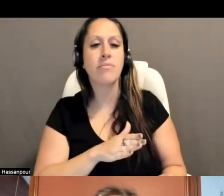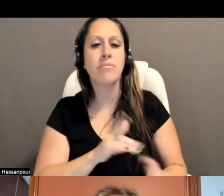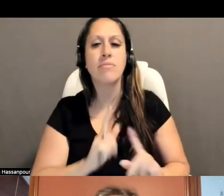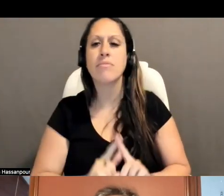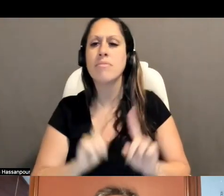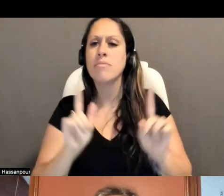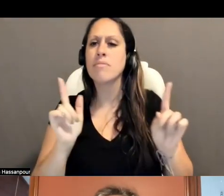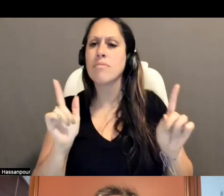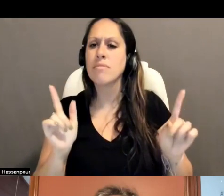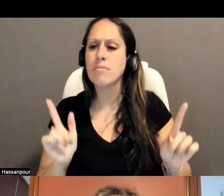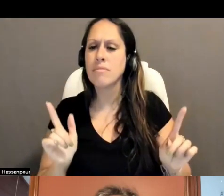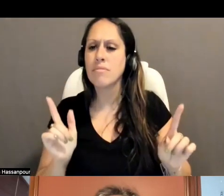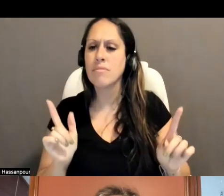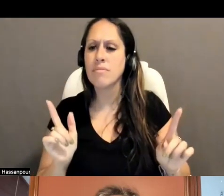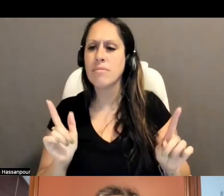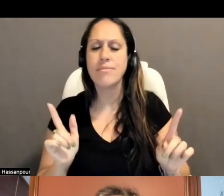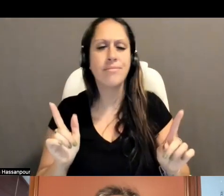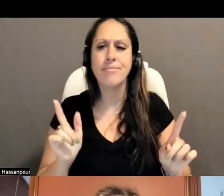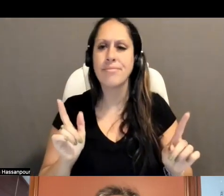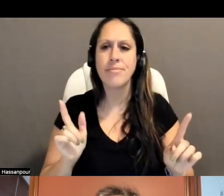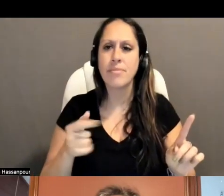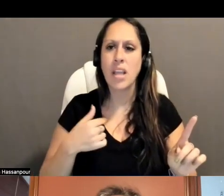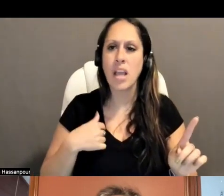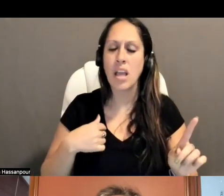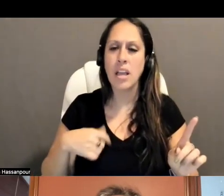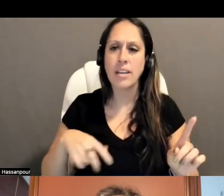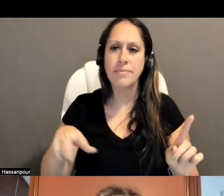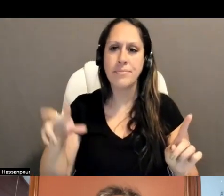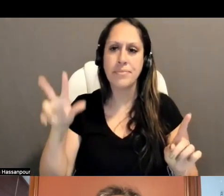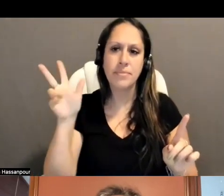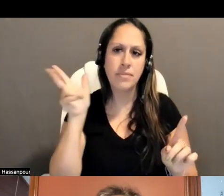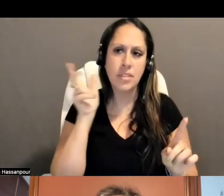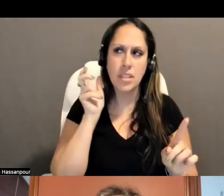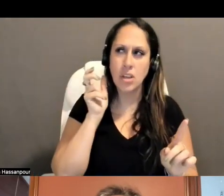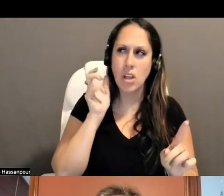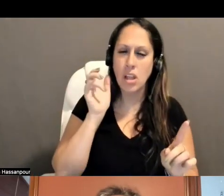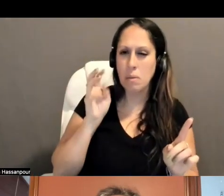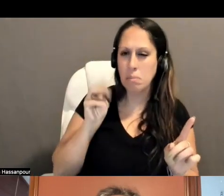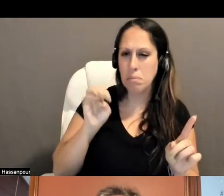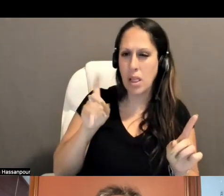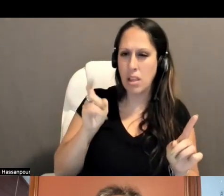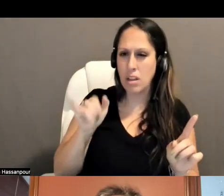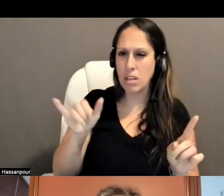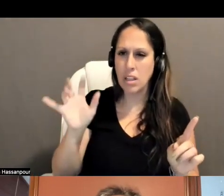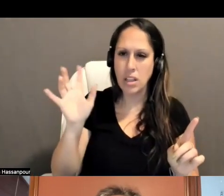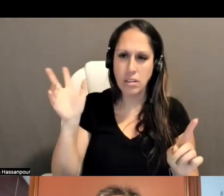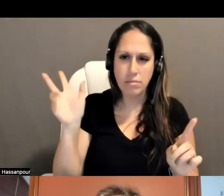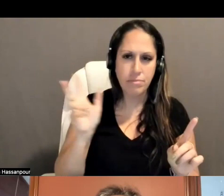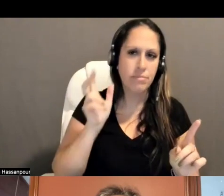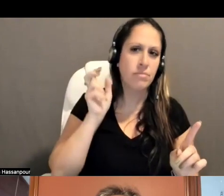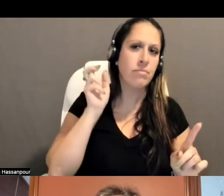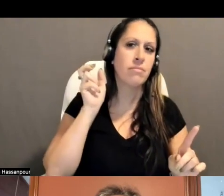But no, I just hear the melody. That's what it